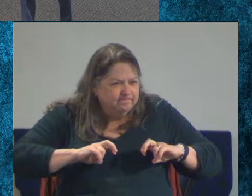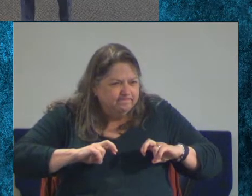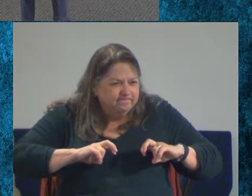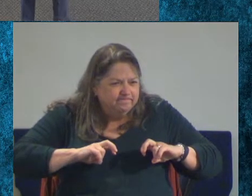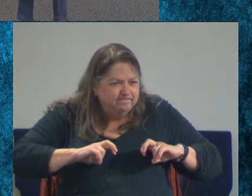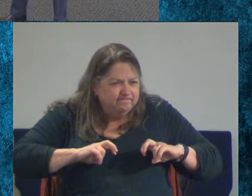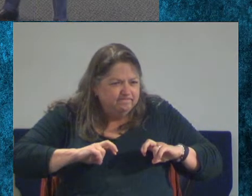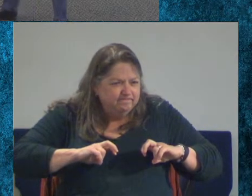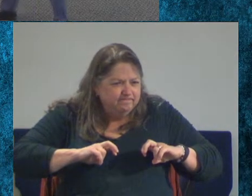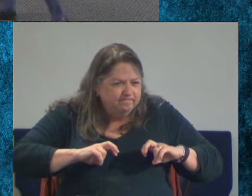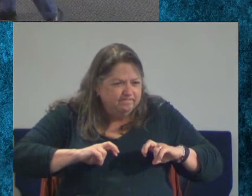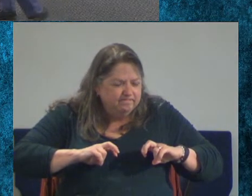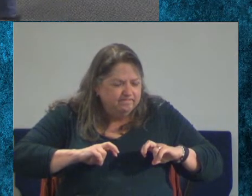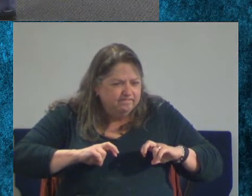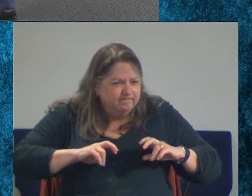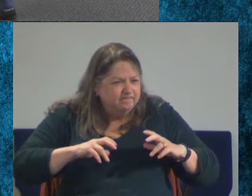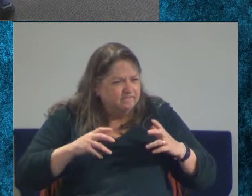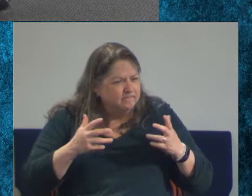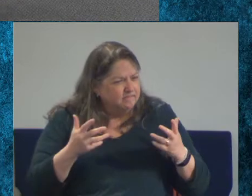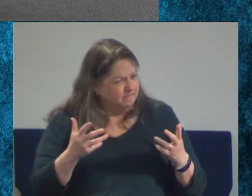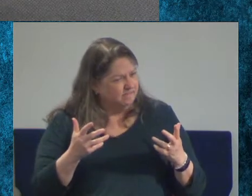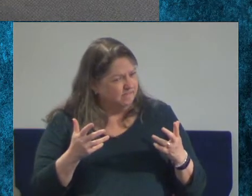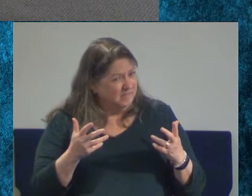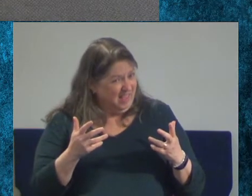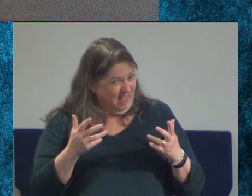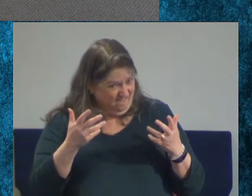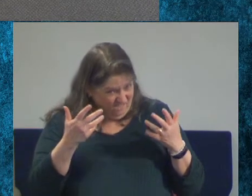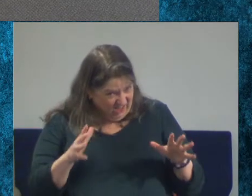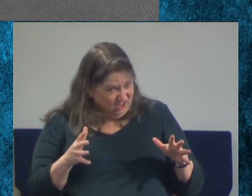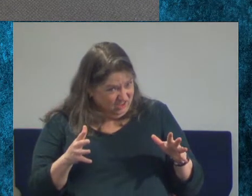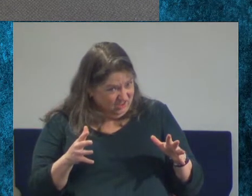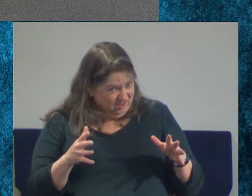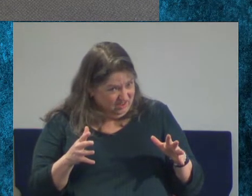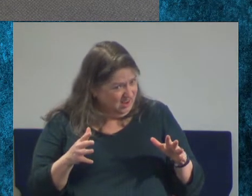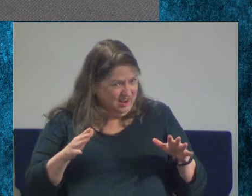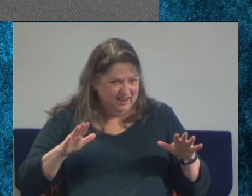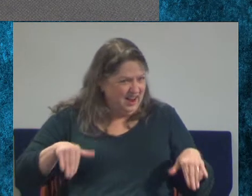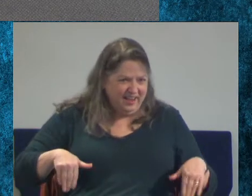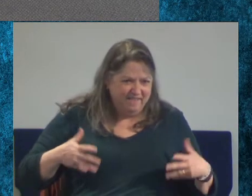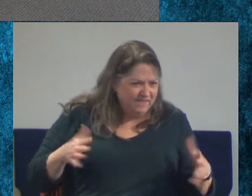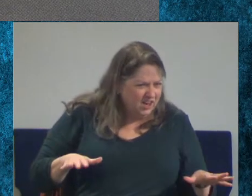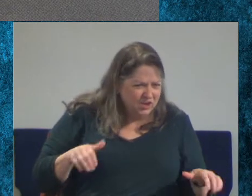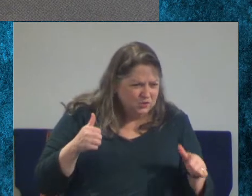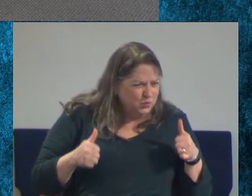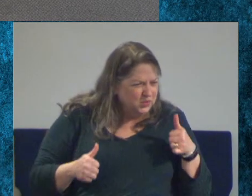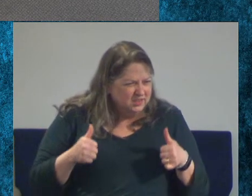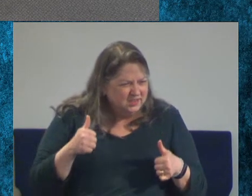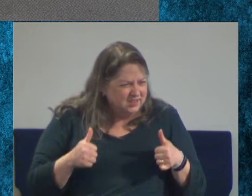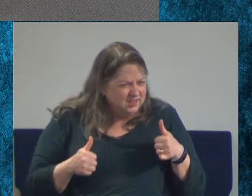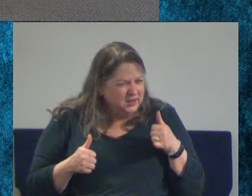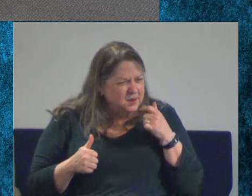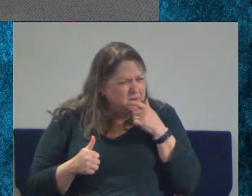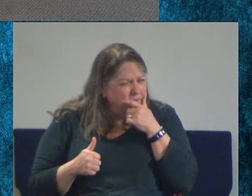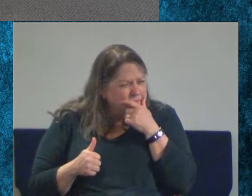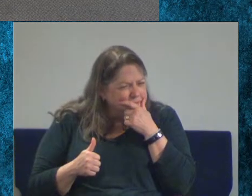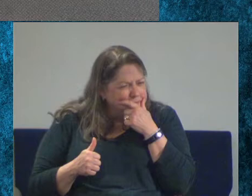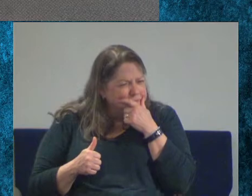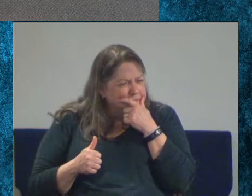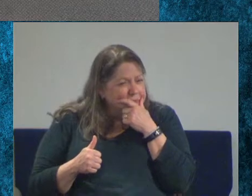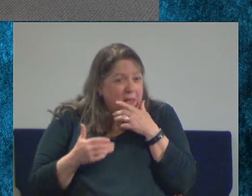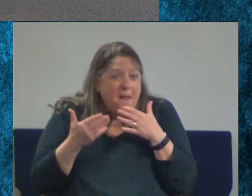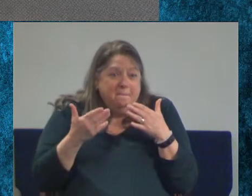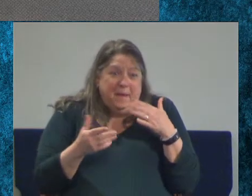might that unfinished business have something to do, he'll feed off on this, might it have something to do